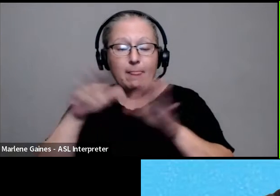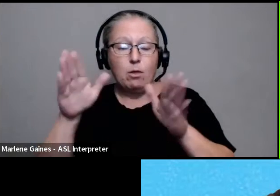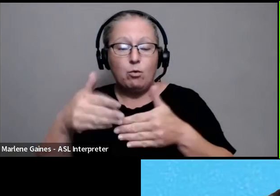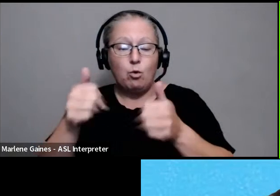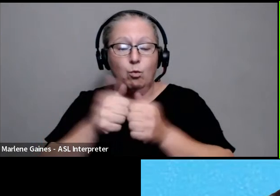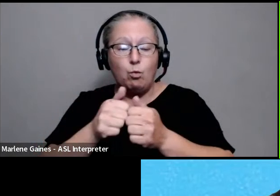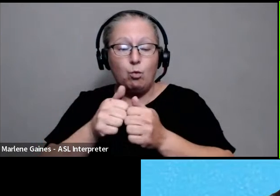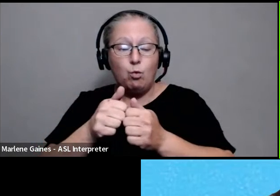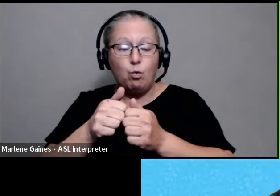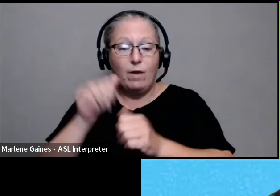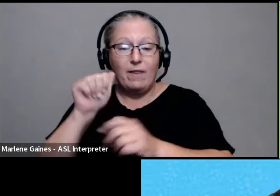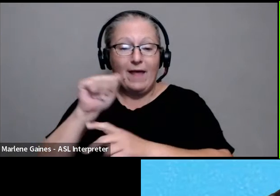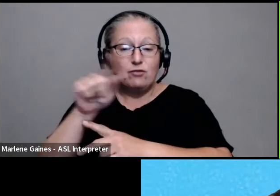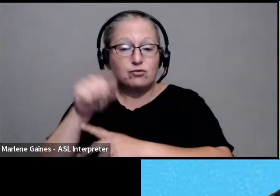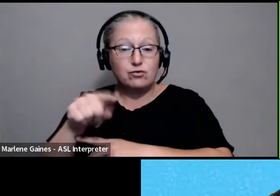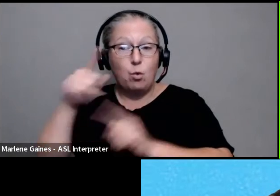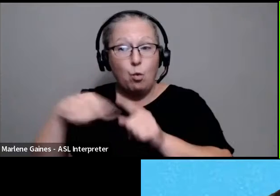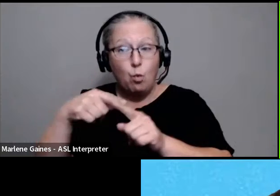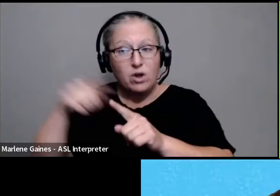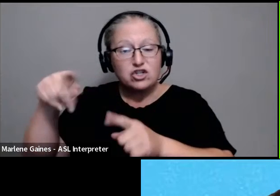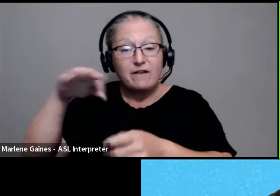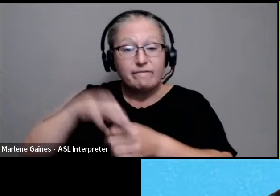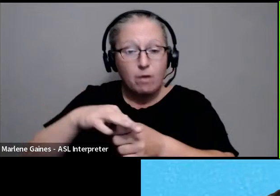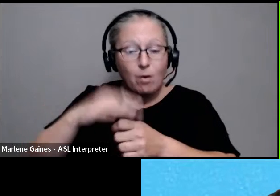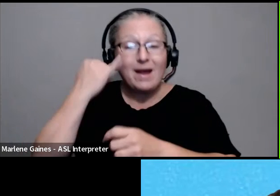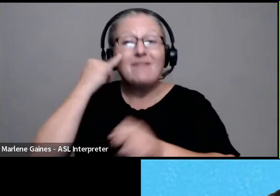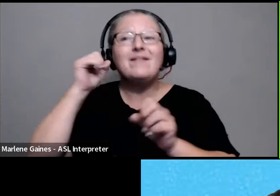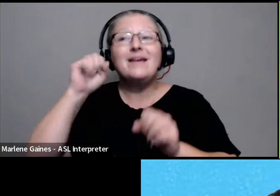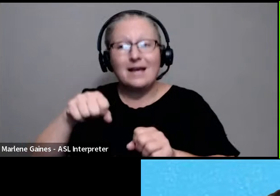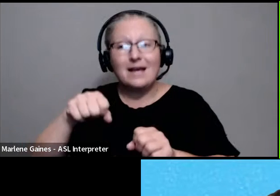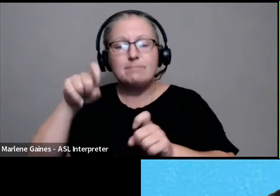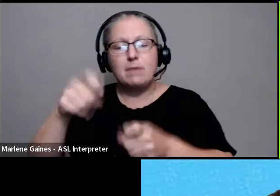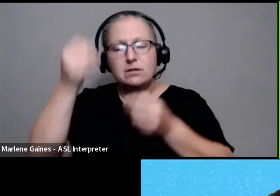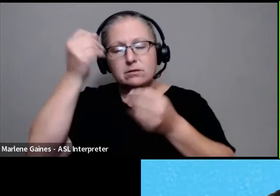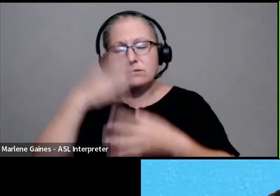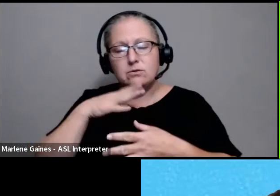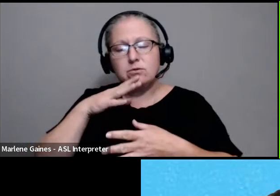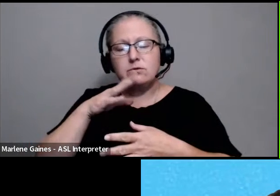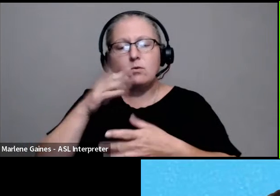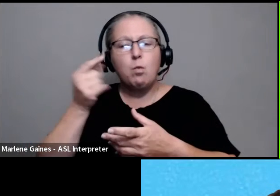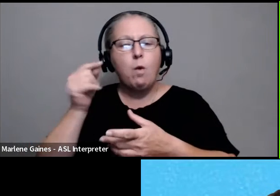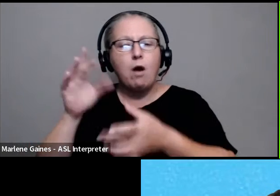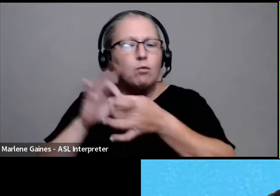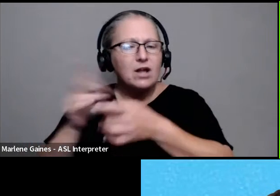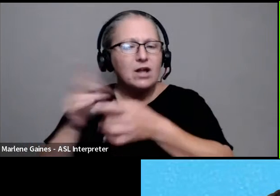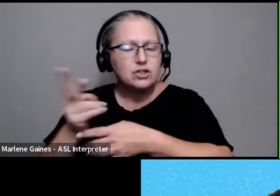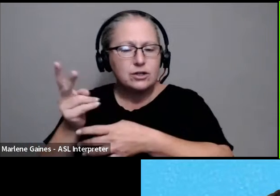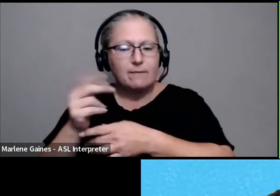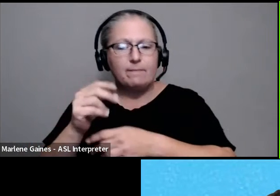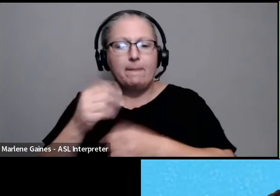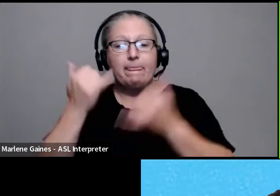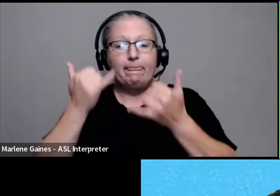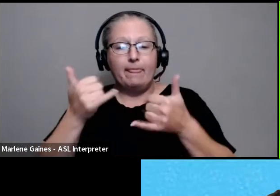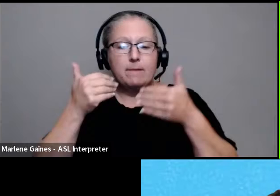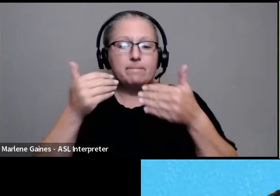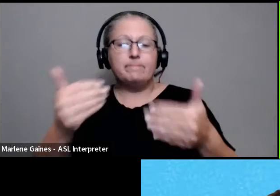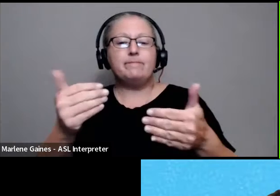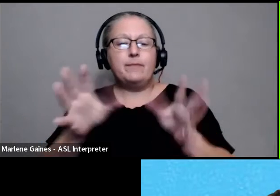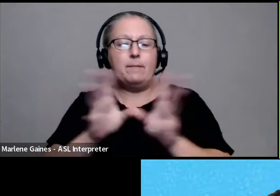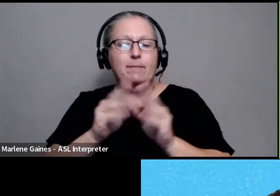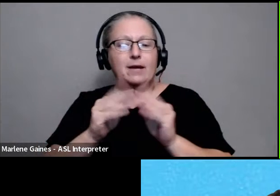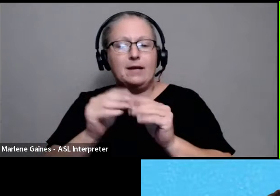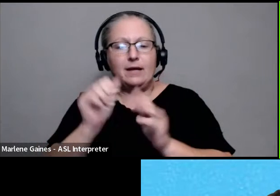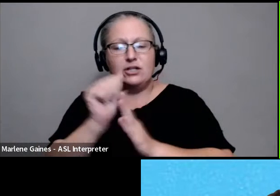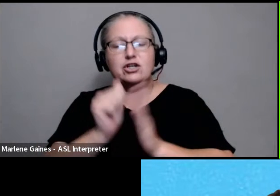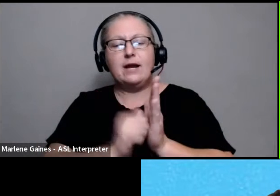when she is voting, and if so, the relationship of that person to her. We will now proceed with our meeting